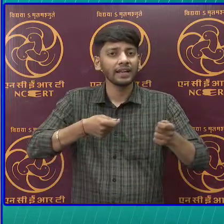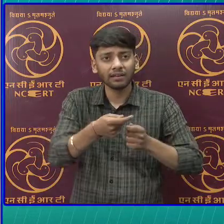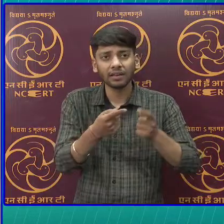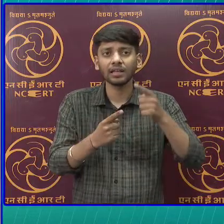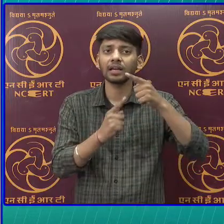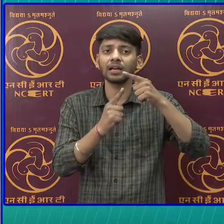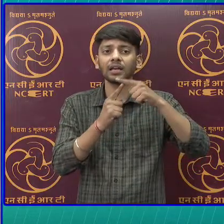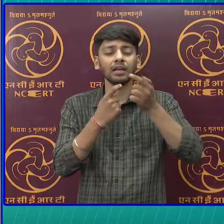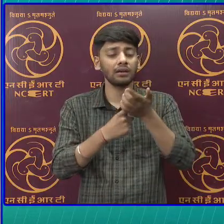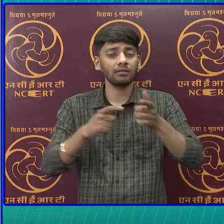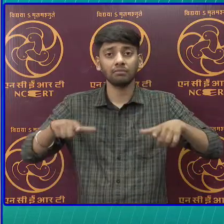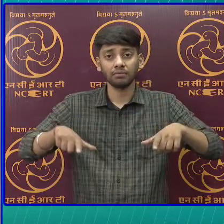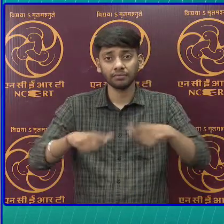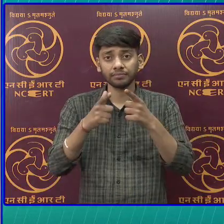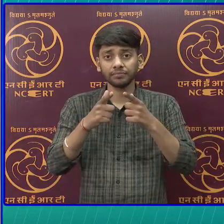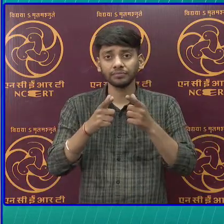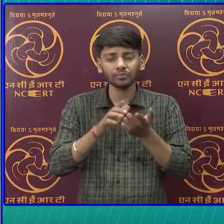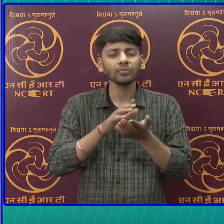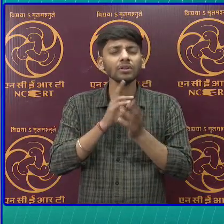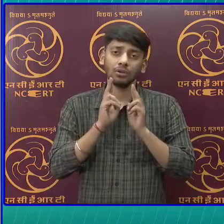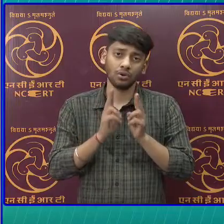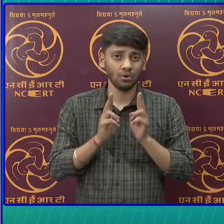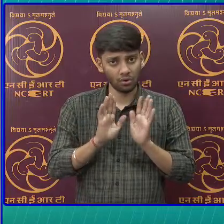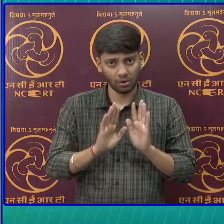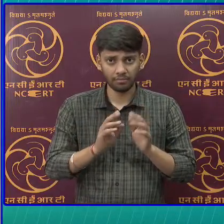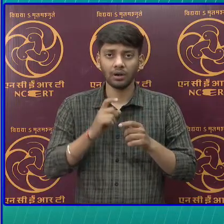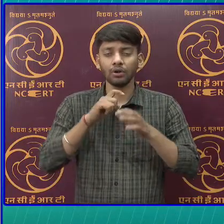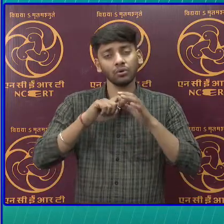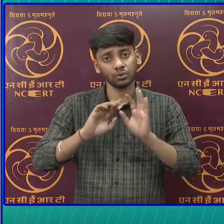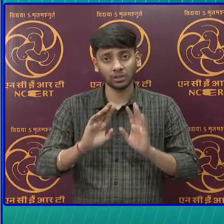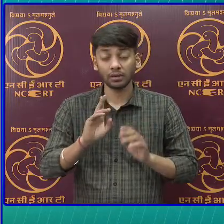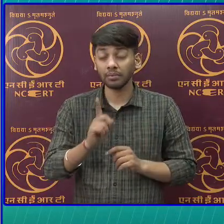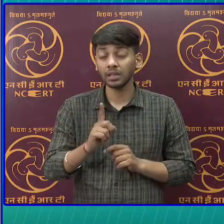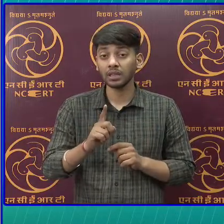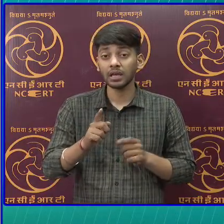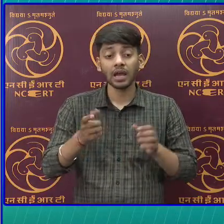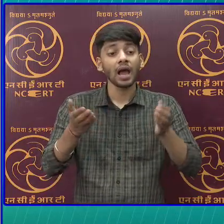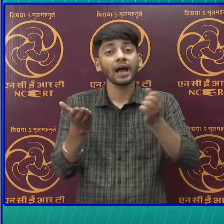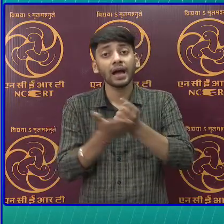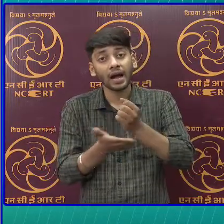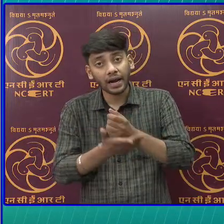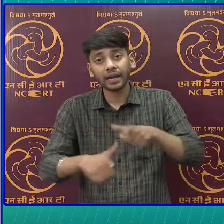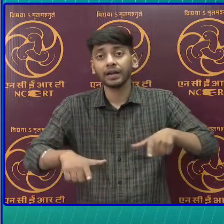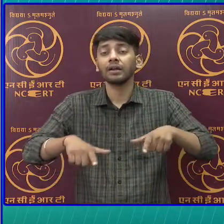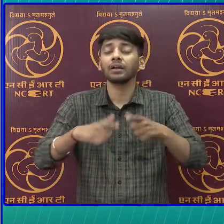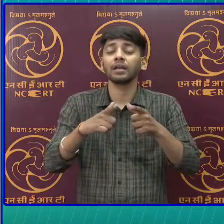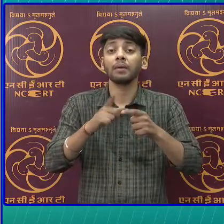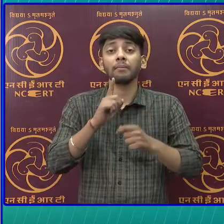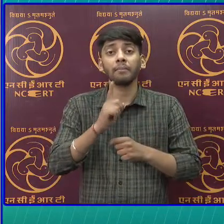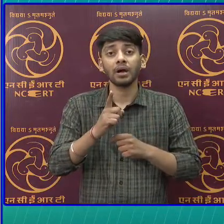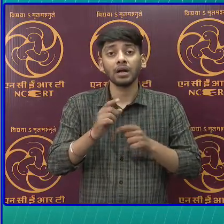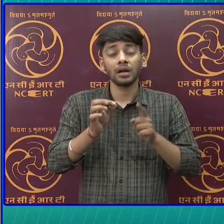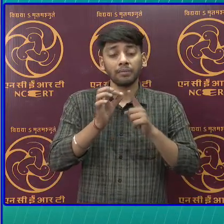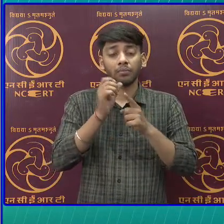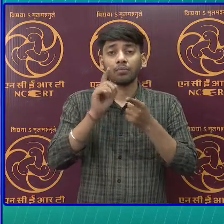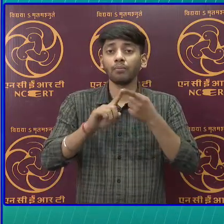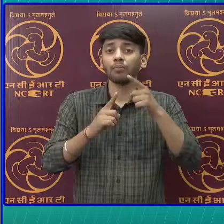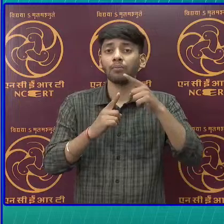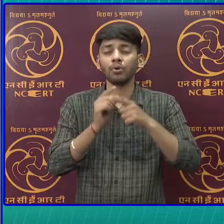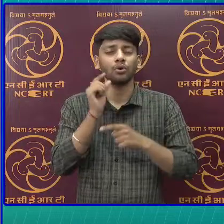genuine question. Generally, we say cutting a tree, exactly, right? But poet here